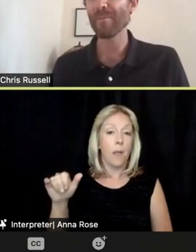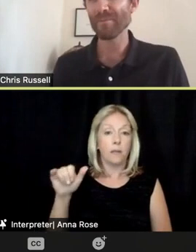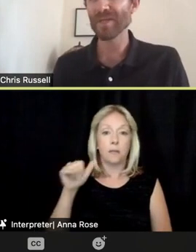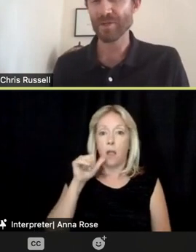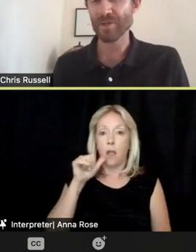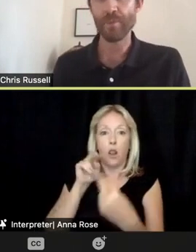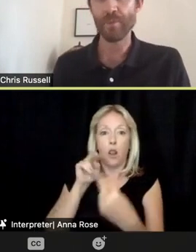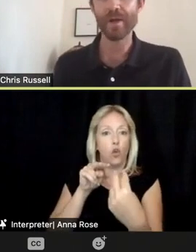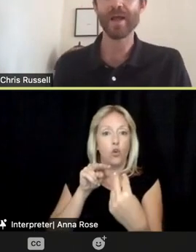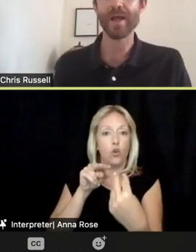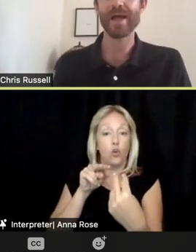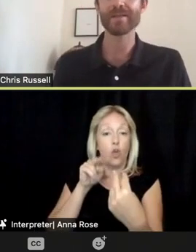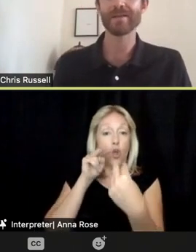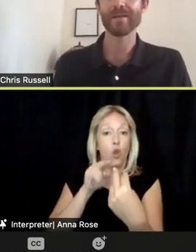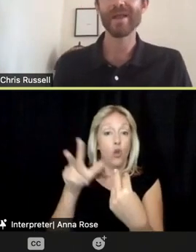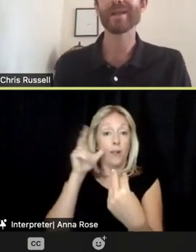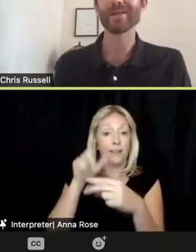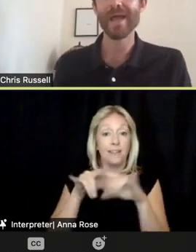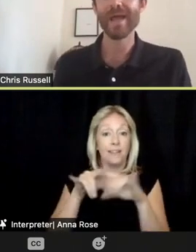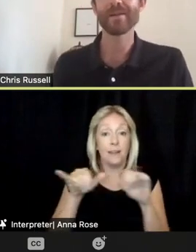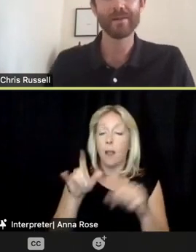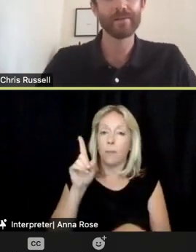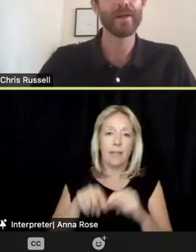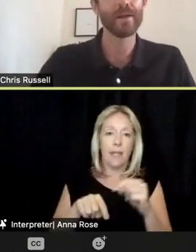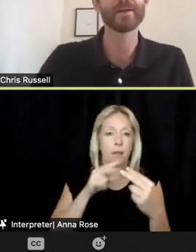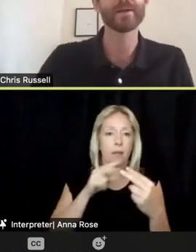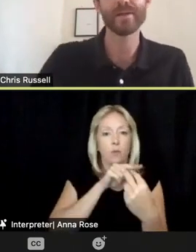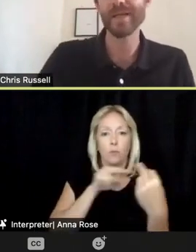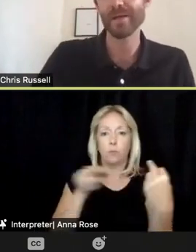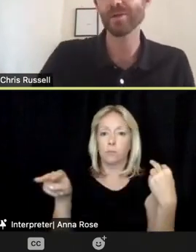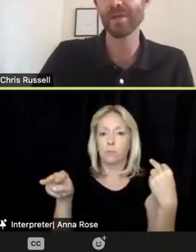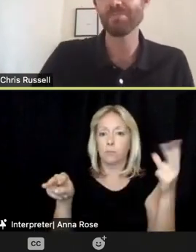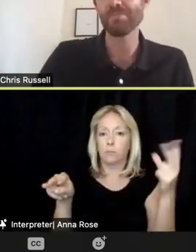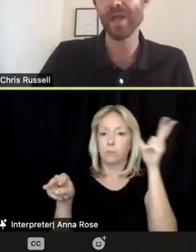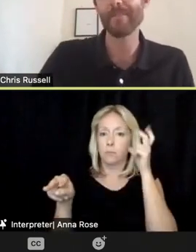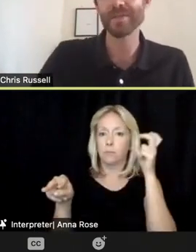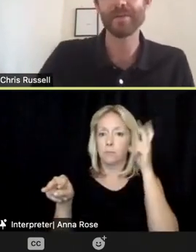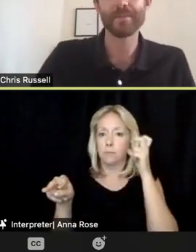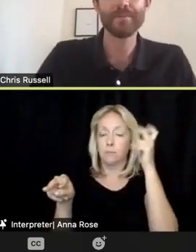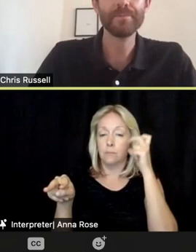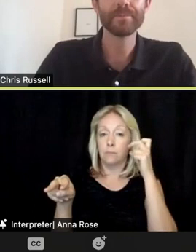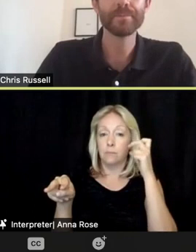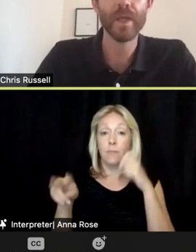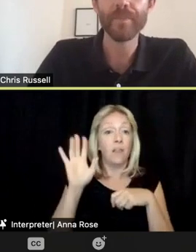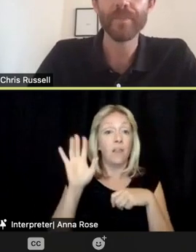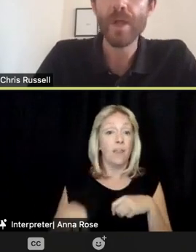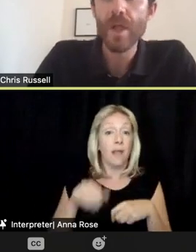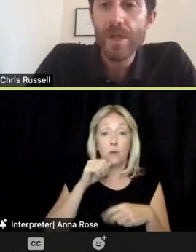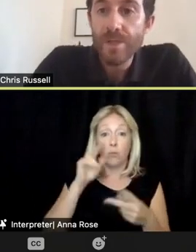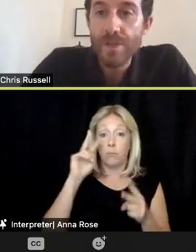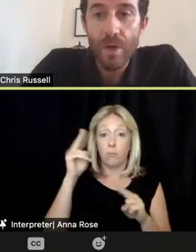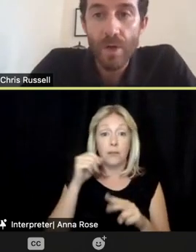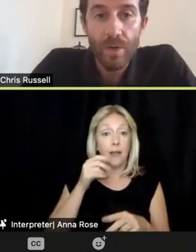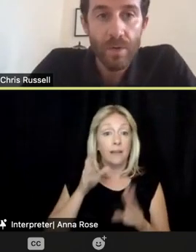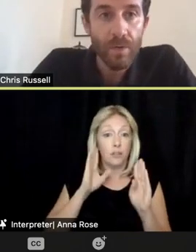And that should not be misinterpreted as not attending, right? Because it's actually the opposite. Okay.